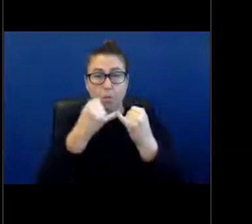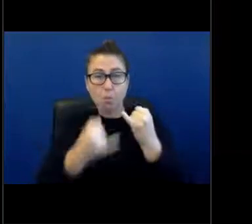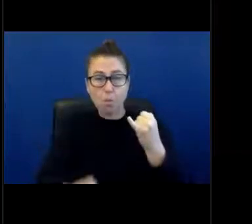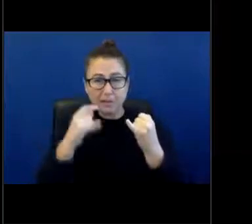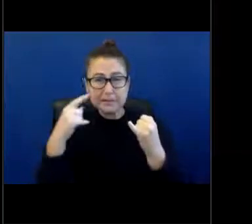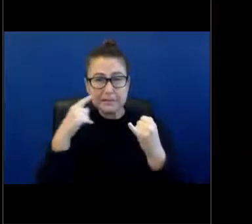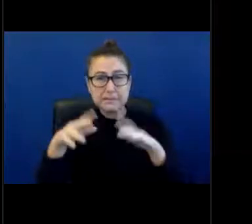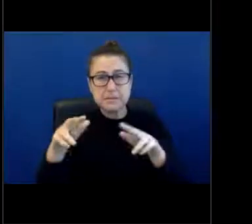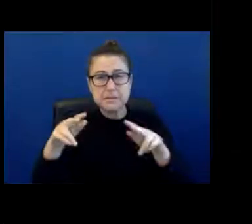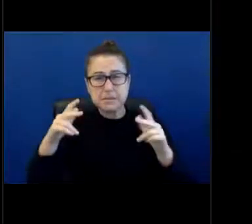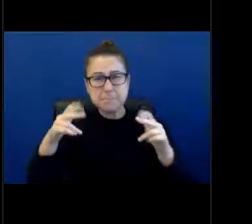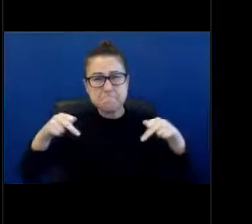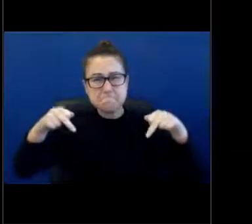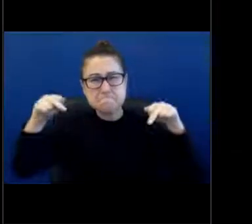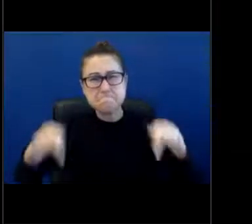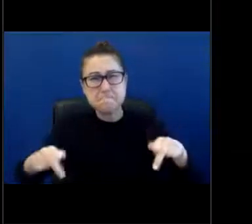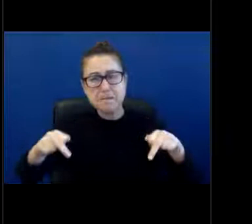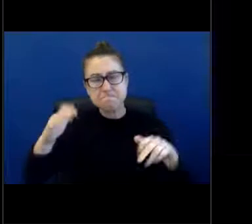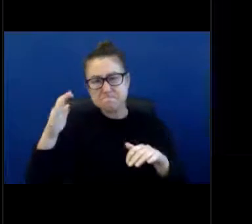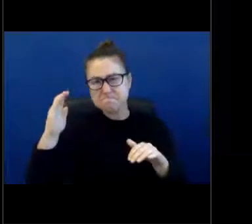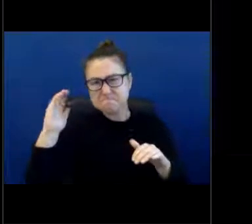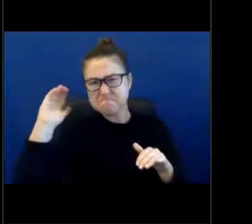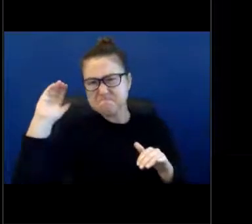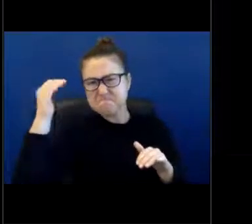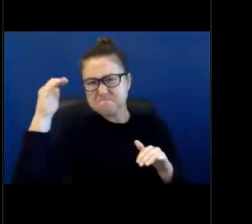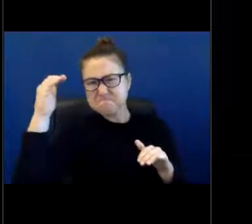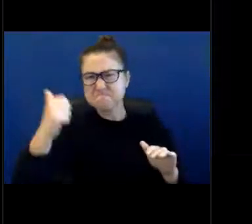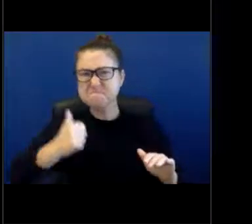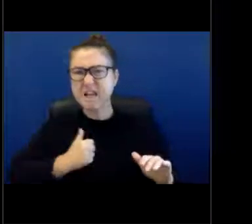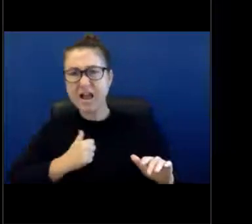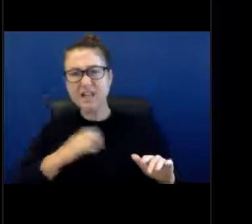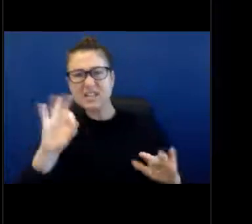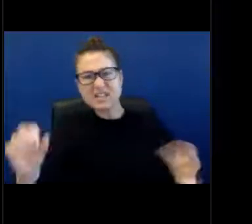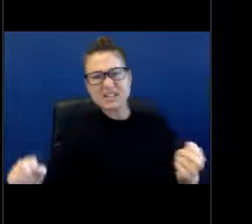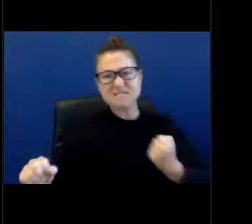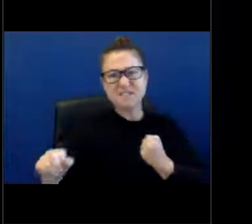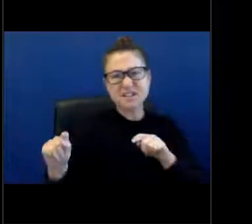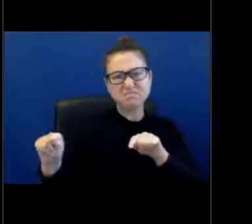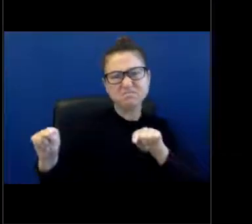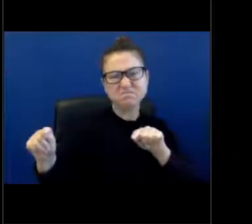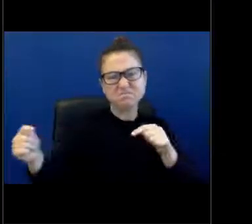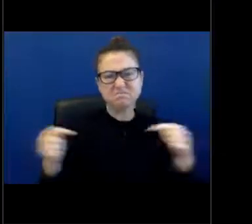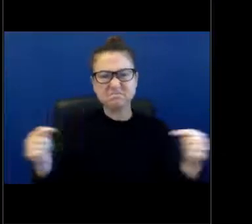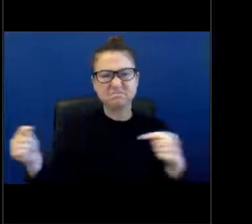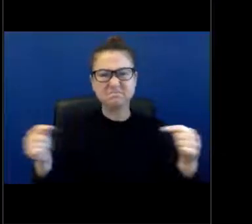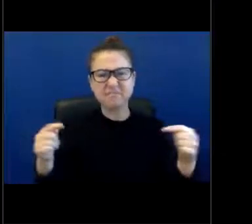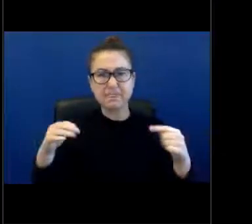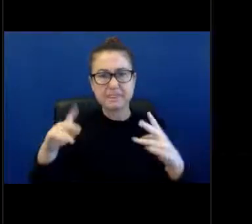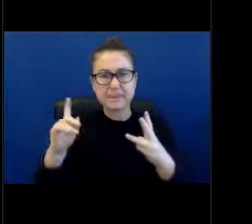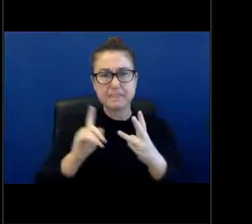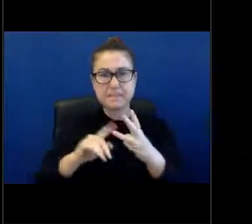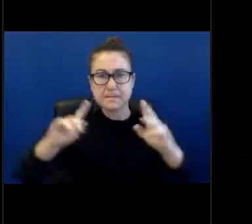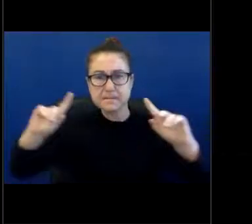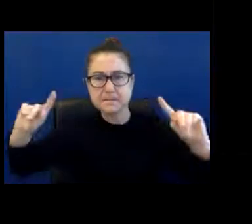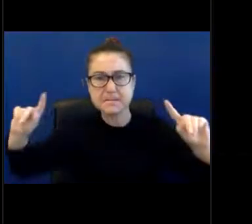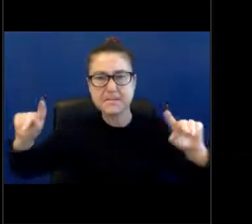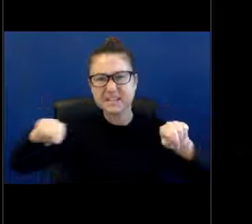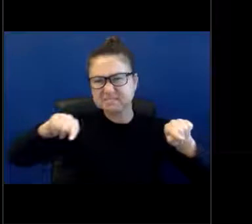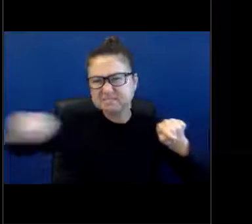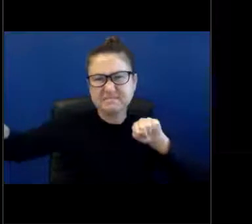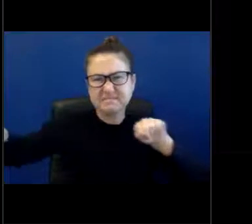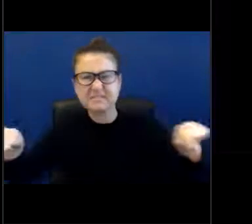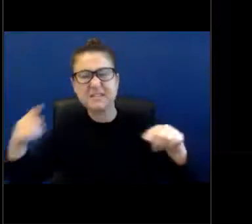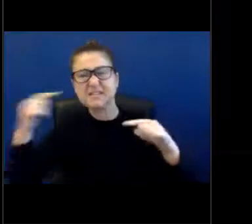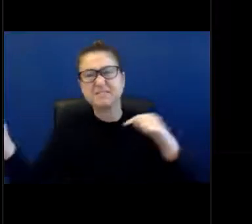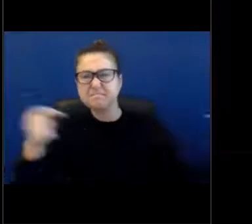that's mounting in the second picture there. And then you've got a full-on, you know, flight mode in the third one there, where people are doing whatever they